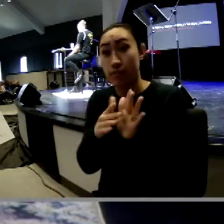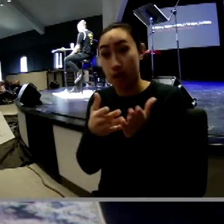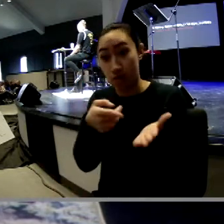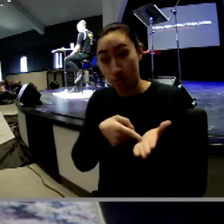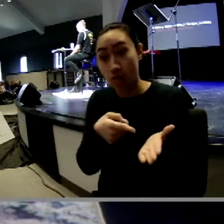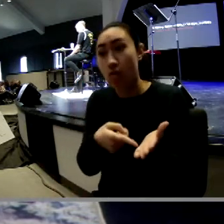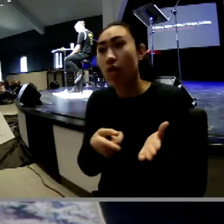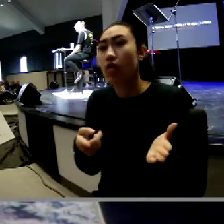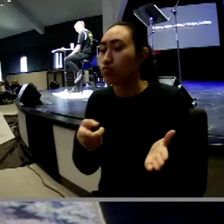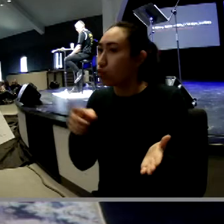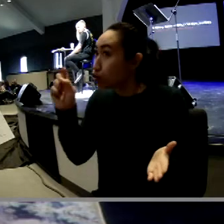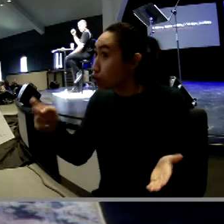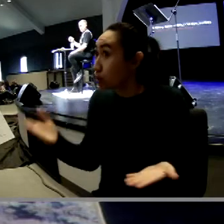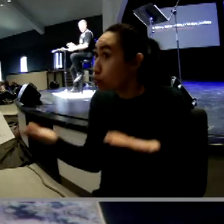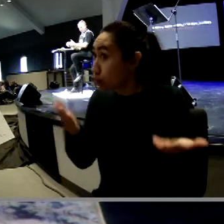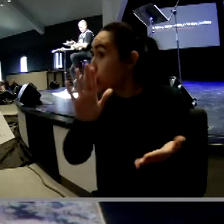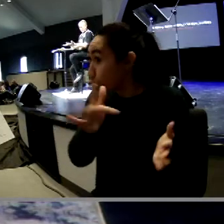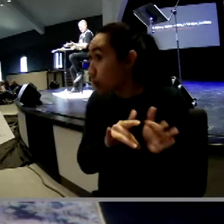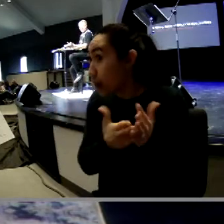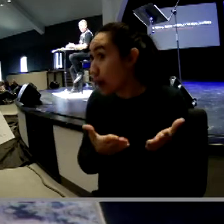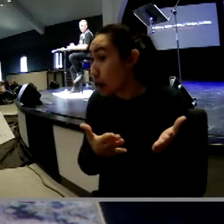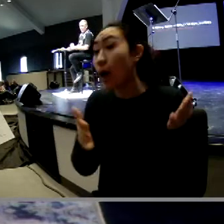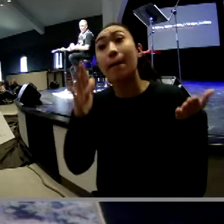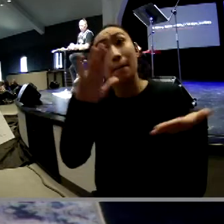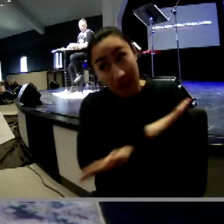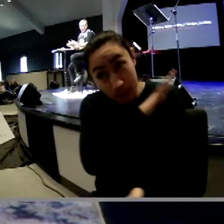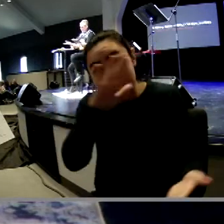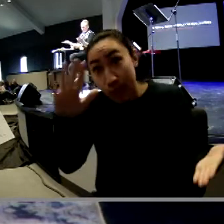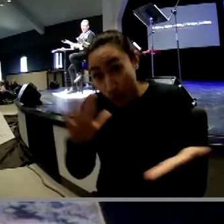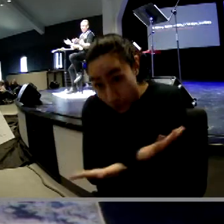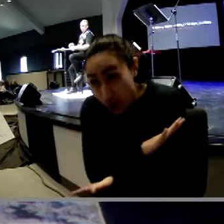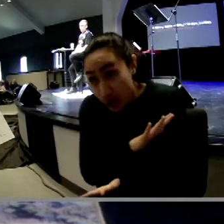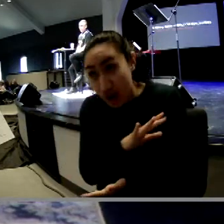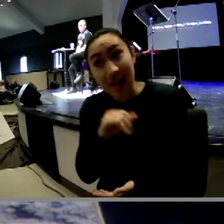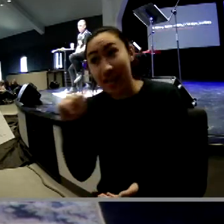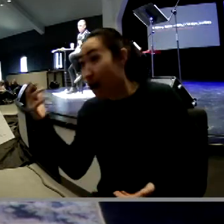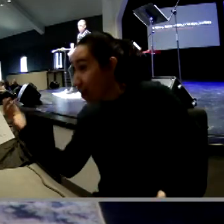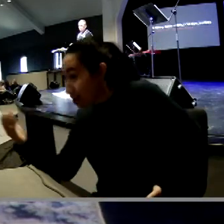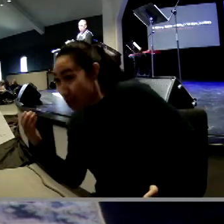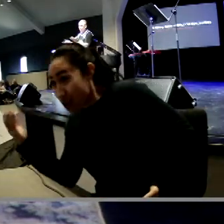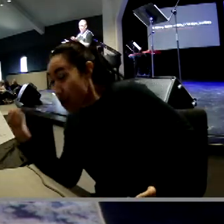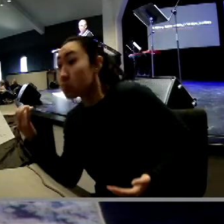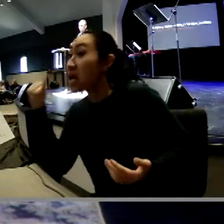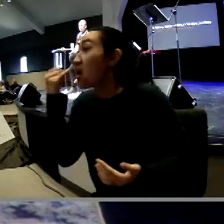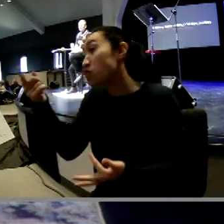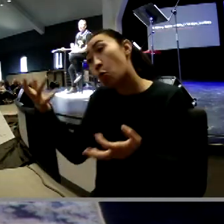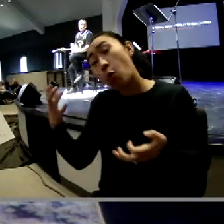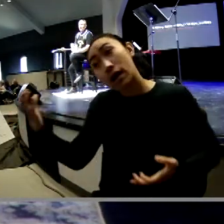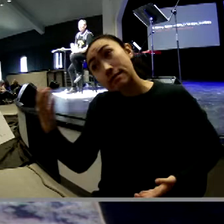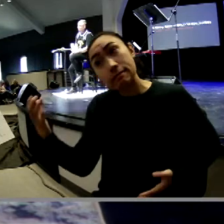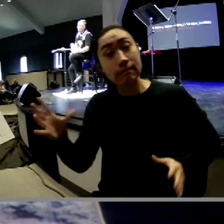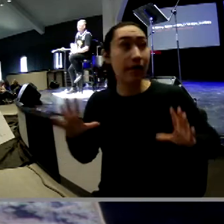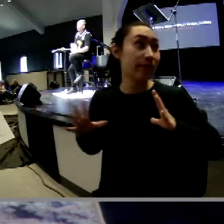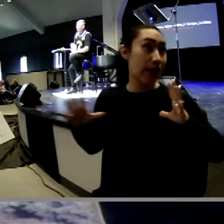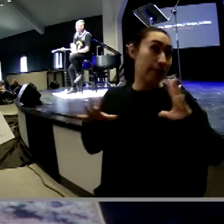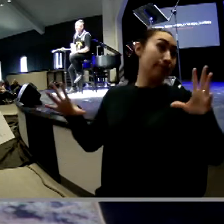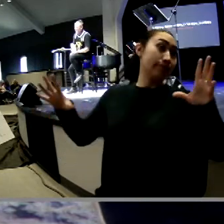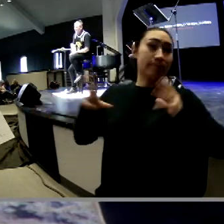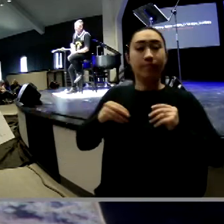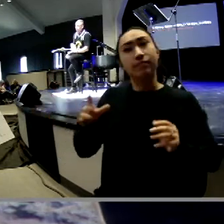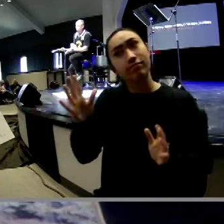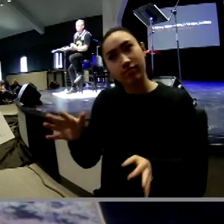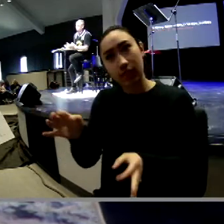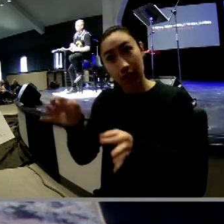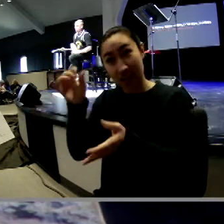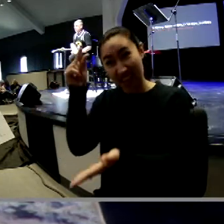you should bring your Bible, a paper Bible, or if you're wanting to be digital, go ahead and bring a digital Bible. But I guarantee